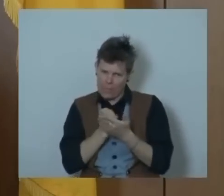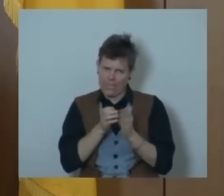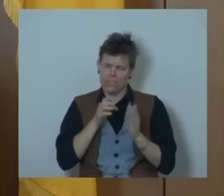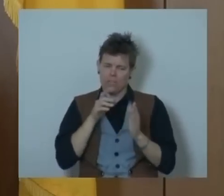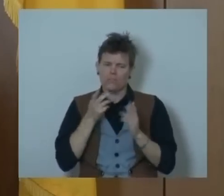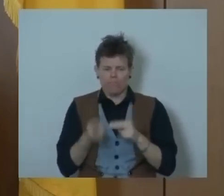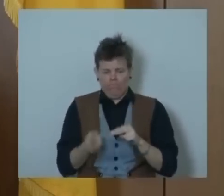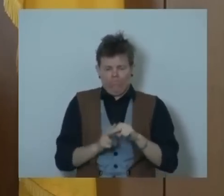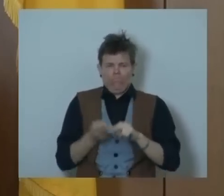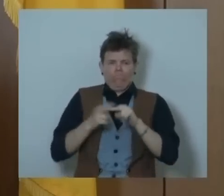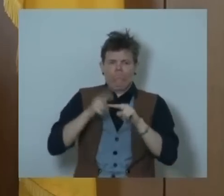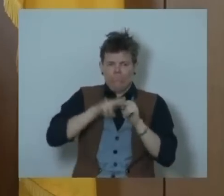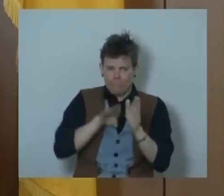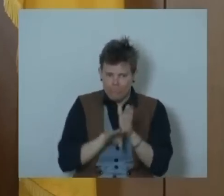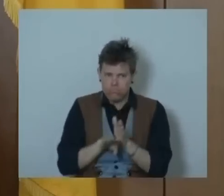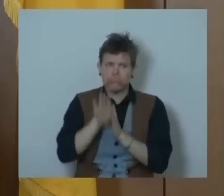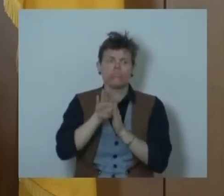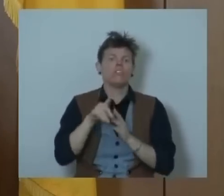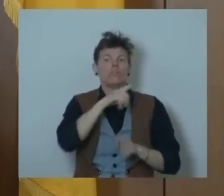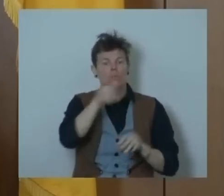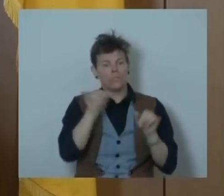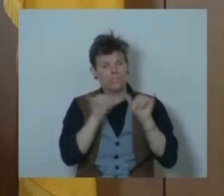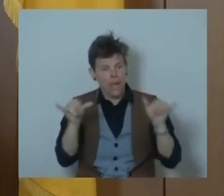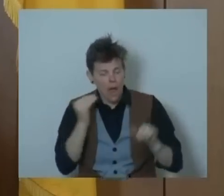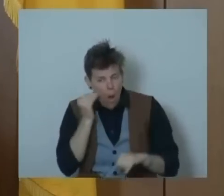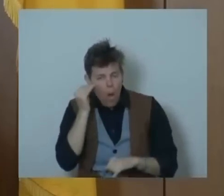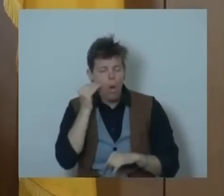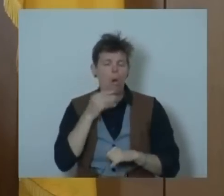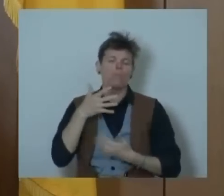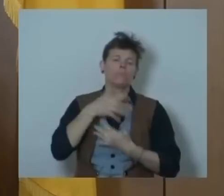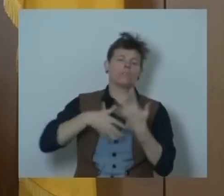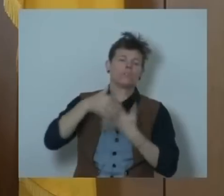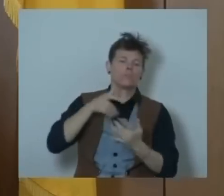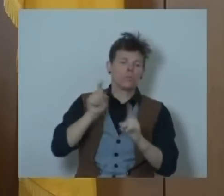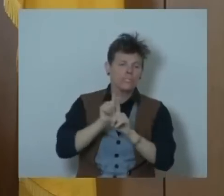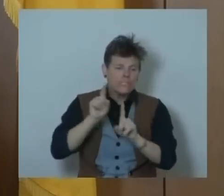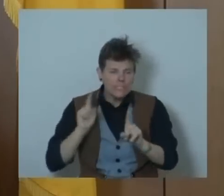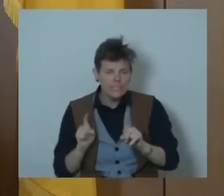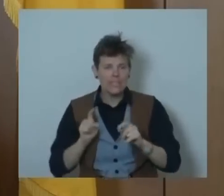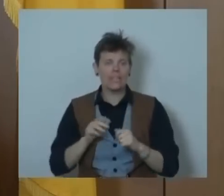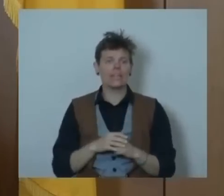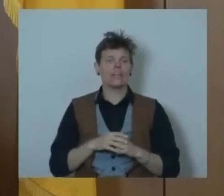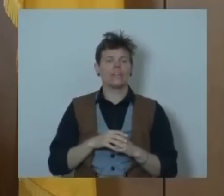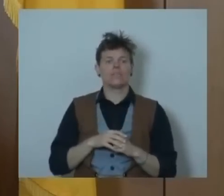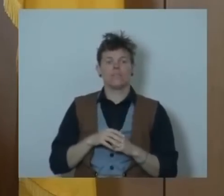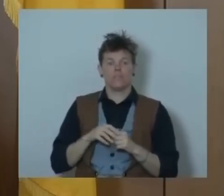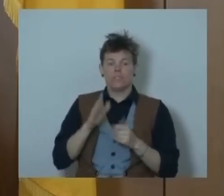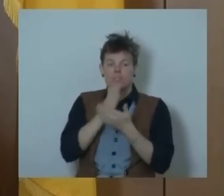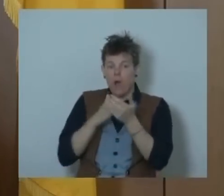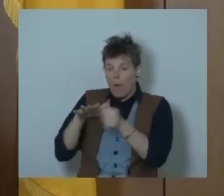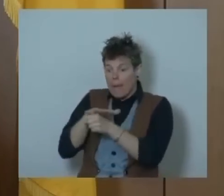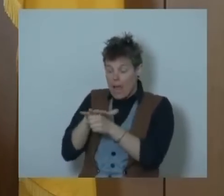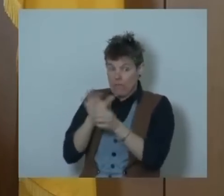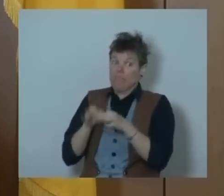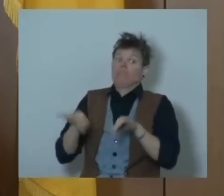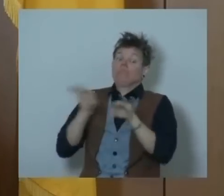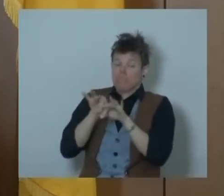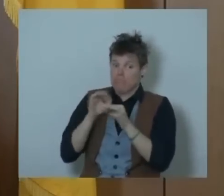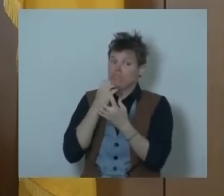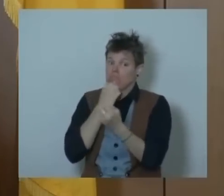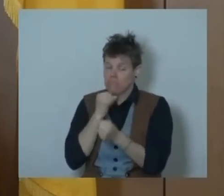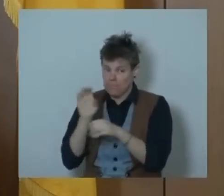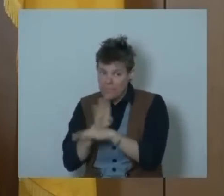really working on social distancing, having areas of essential businesses and non-essential businesses